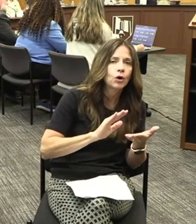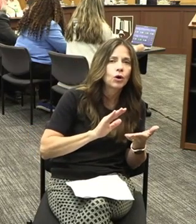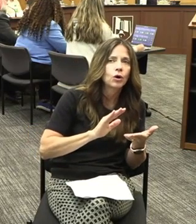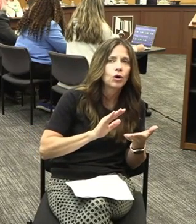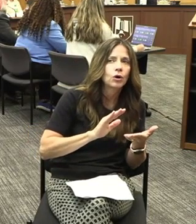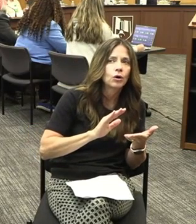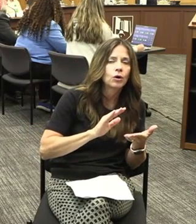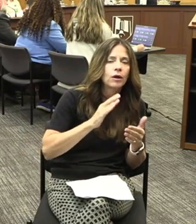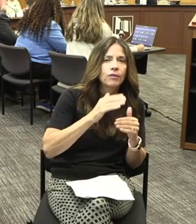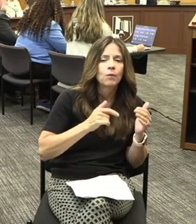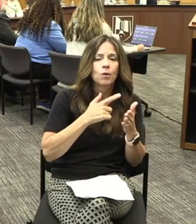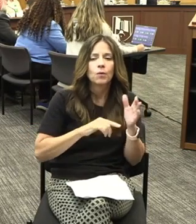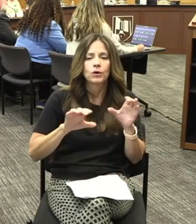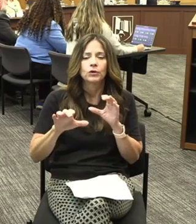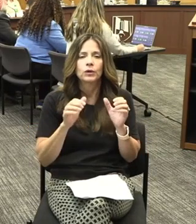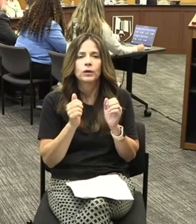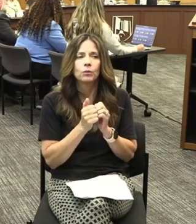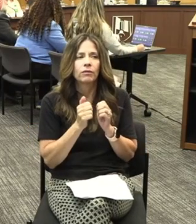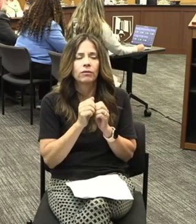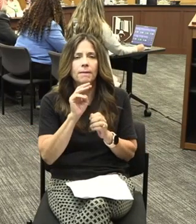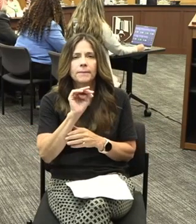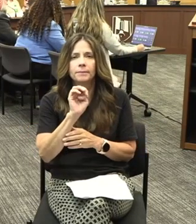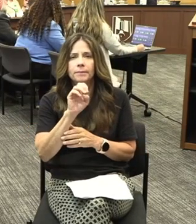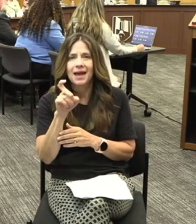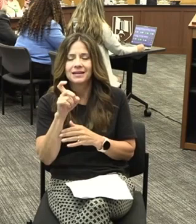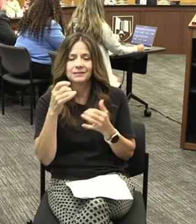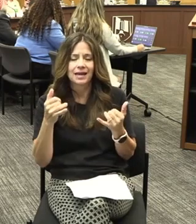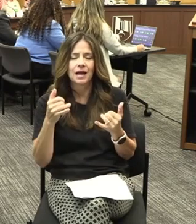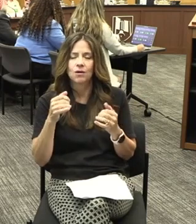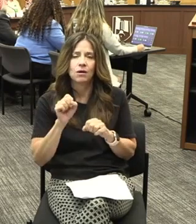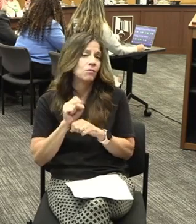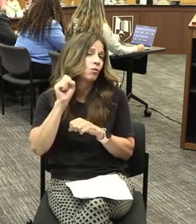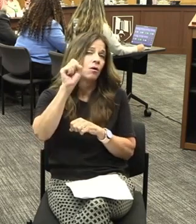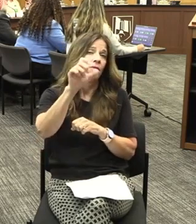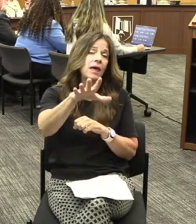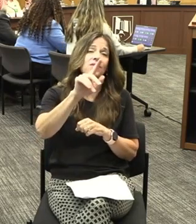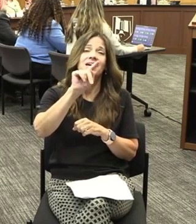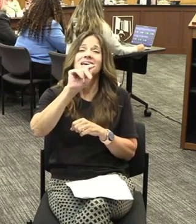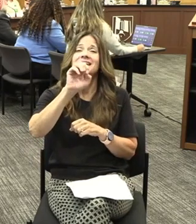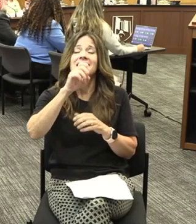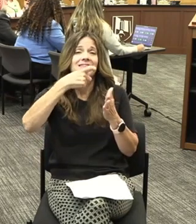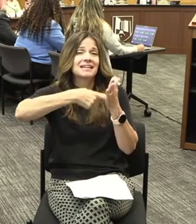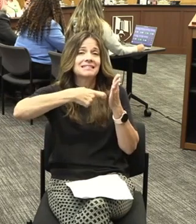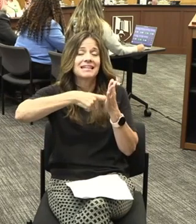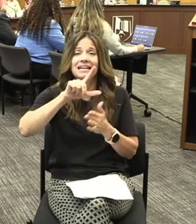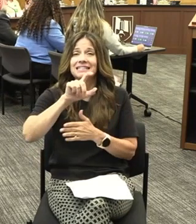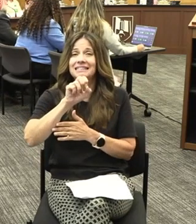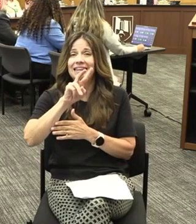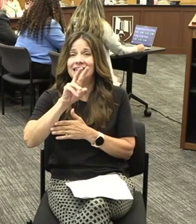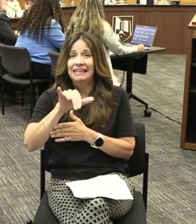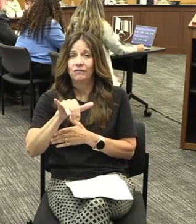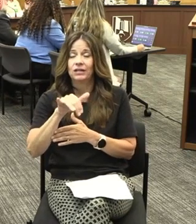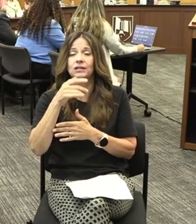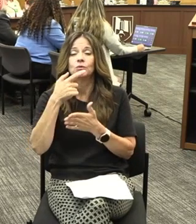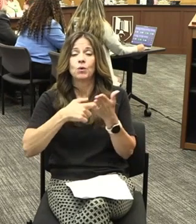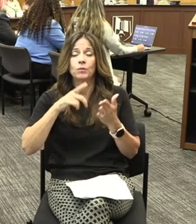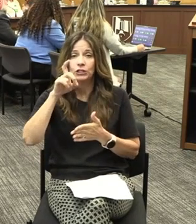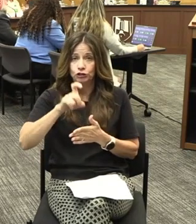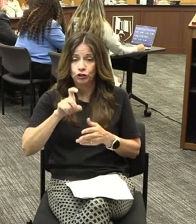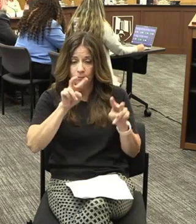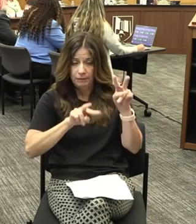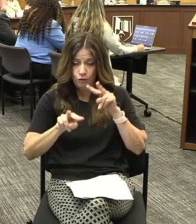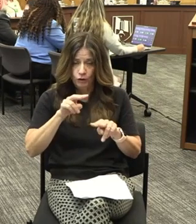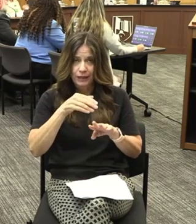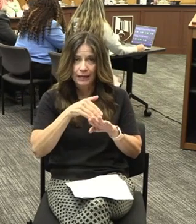what we're doing with the max that we're doing right now. So I'm throwing that out there that the tax levy is a concern that we should be looking at. Because I've